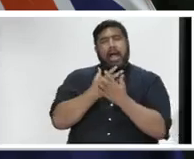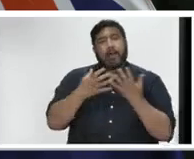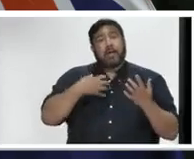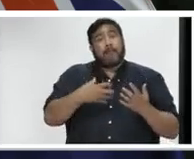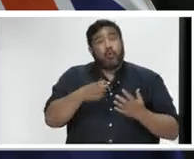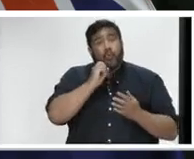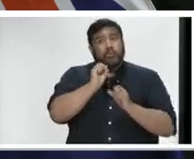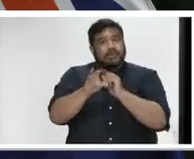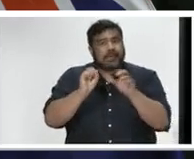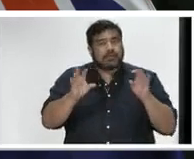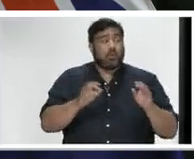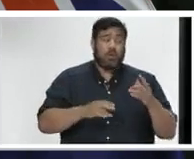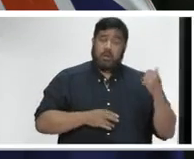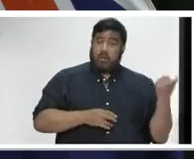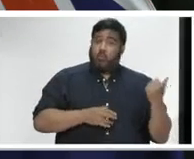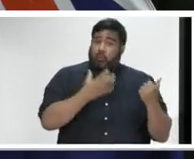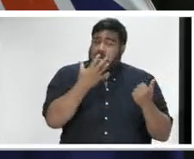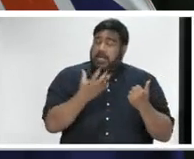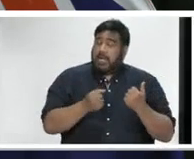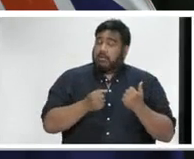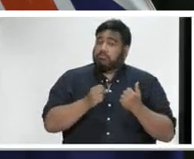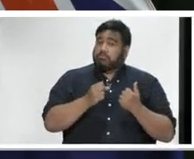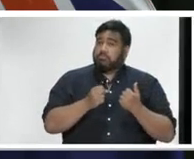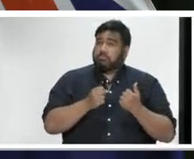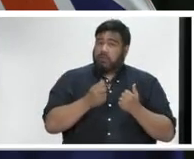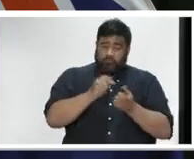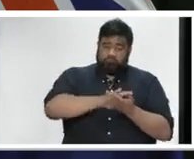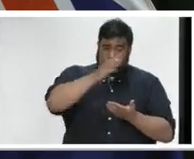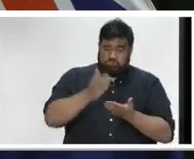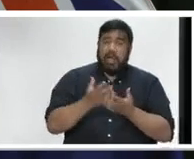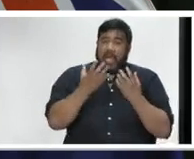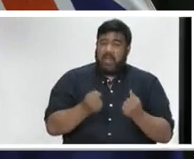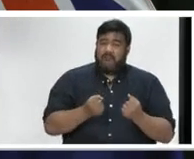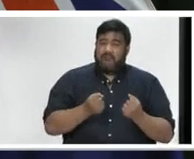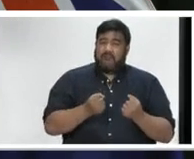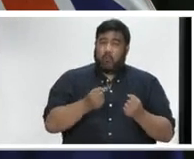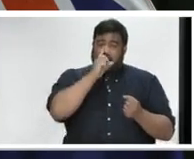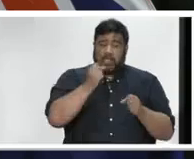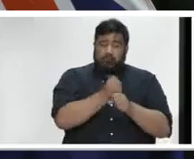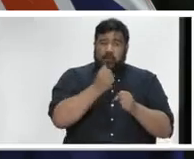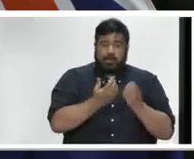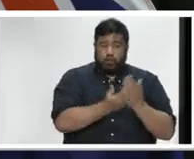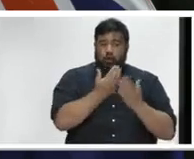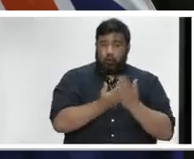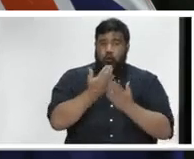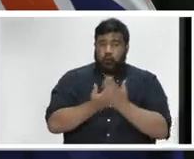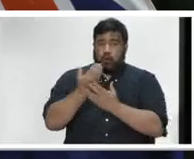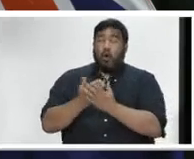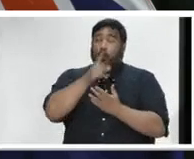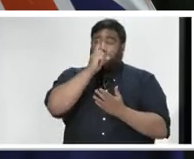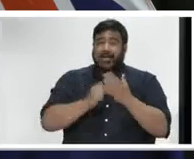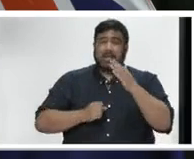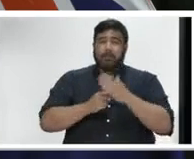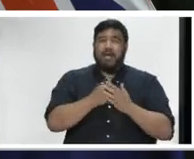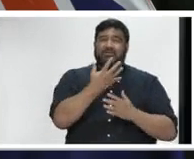ability to do that. We know that we could send, the supply line that we've got set up now is capable of supplying about 500,000